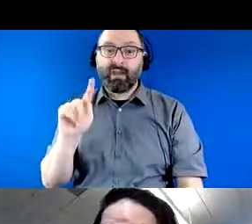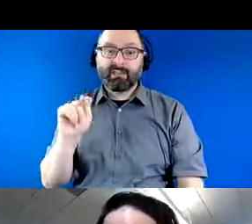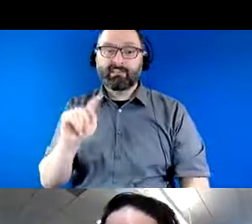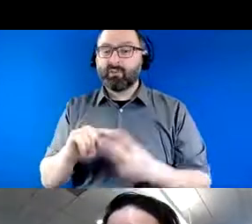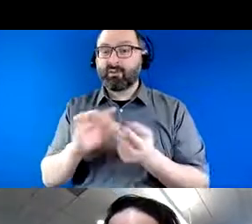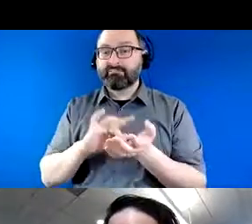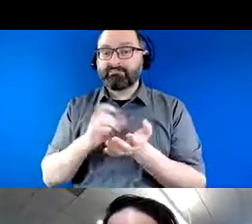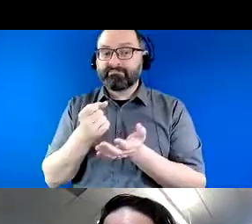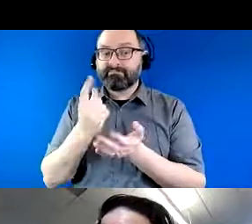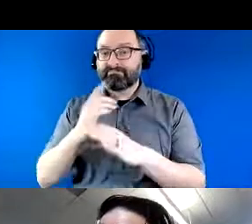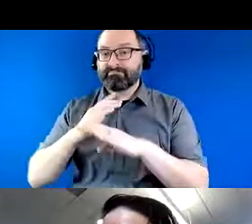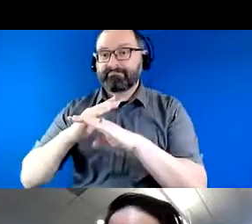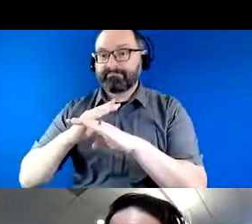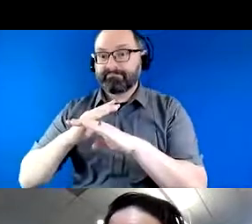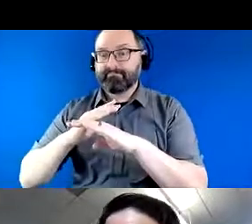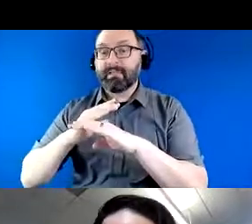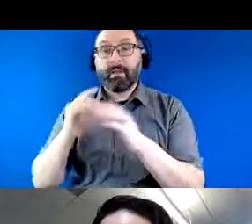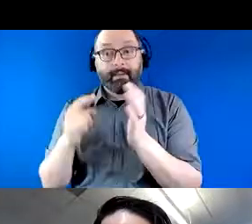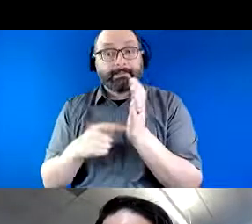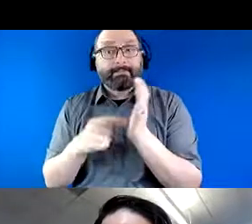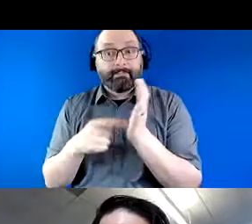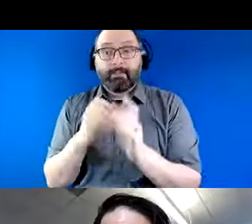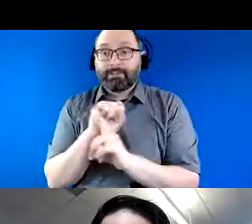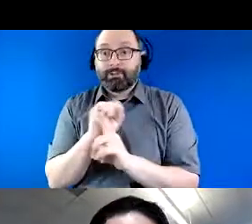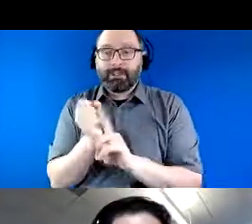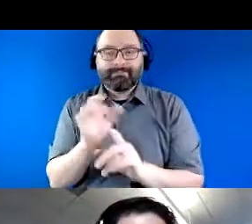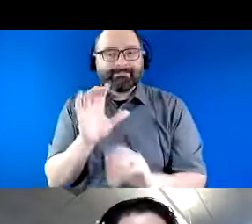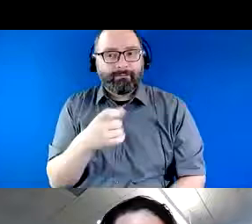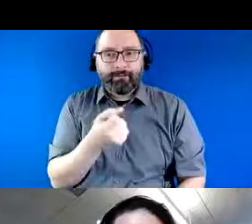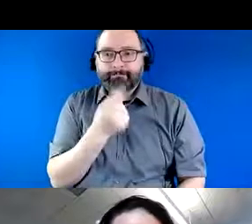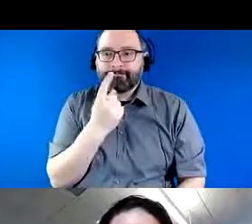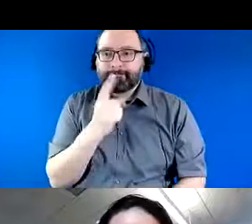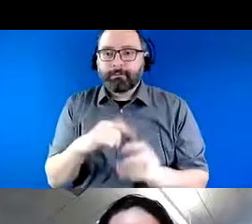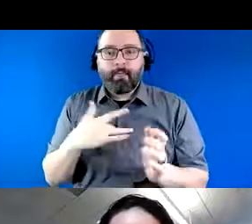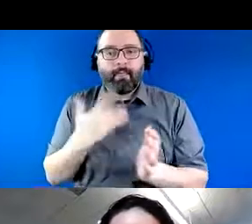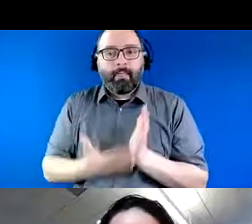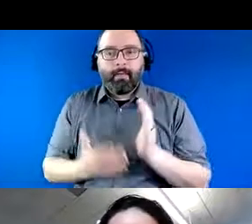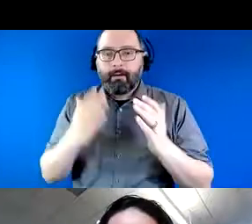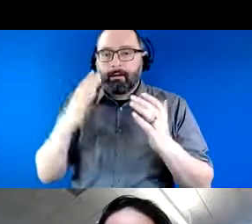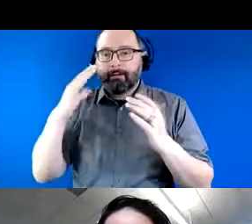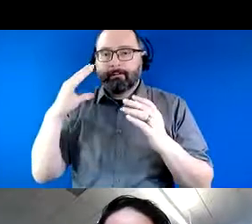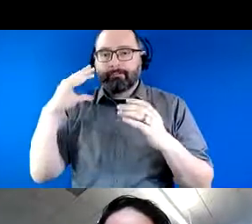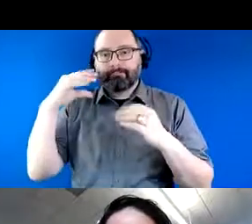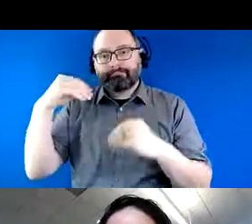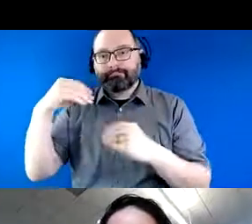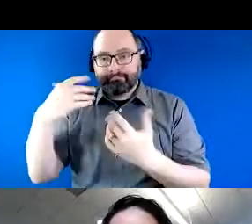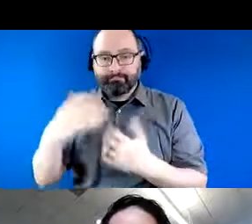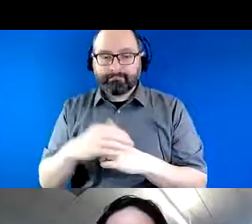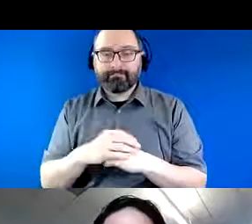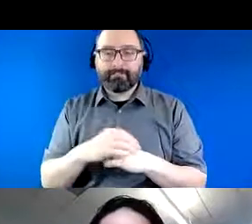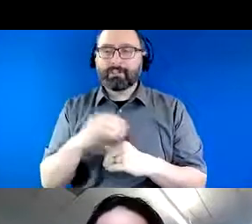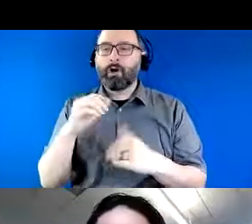there are circumstances in which we have to use them. And so today we'll talk a little bit about that, how to come up with